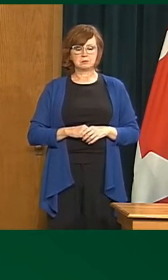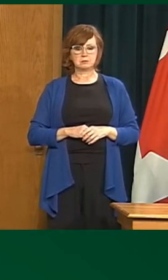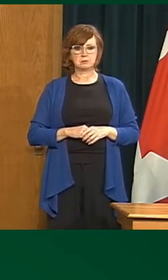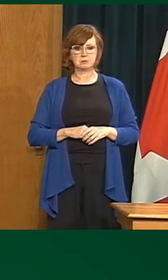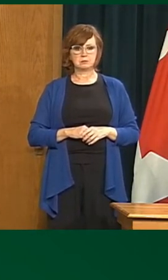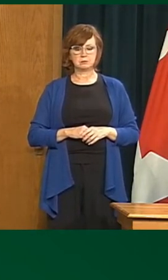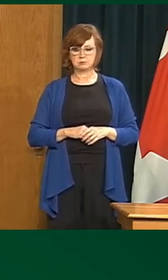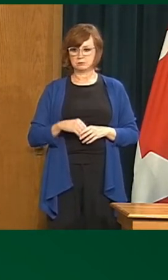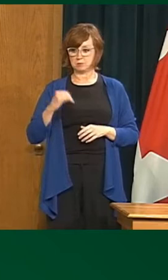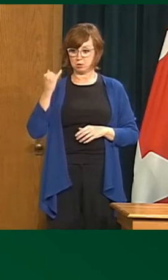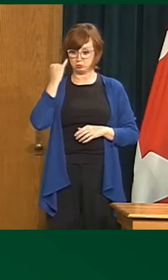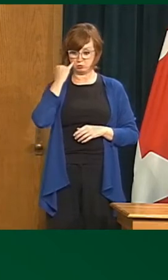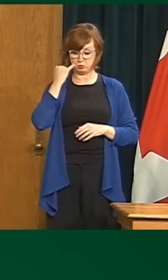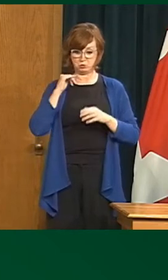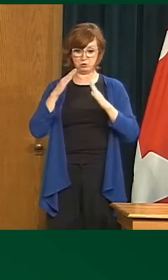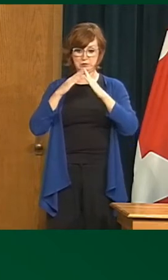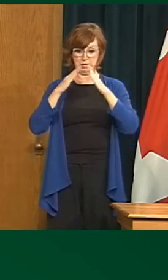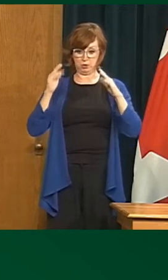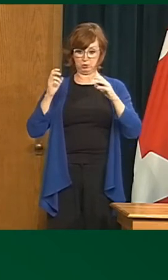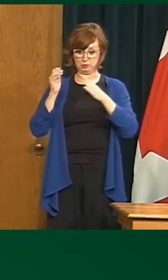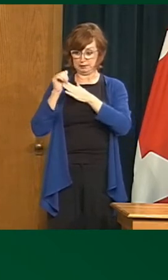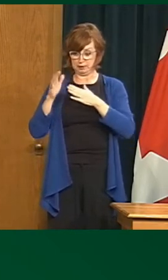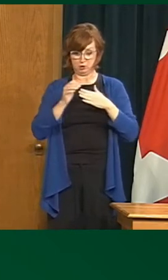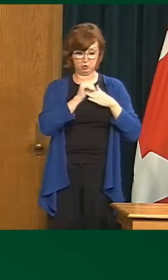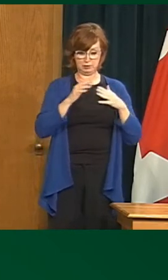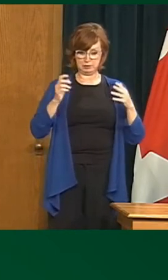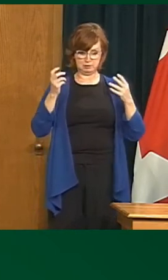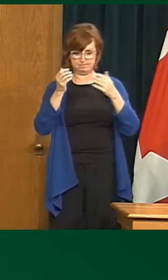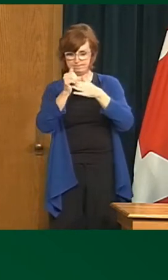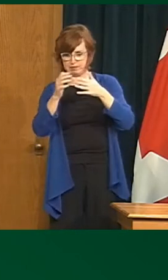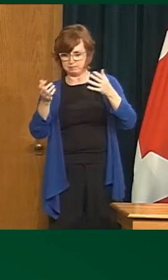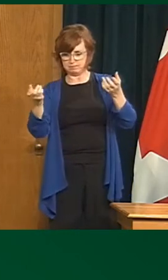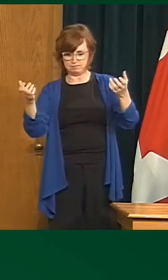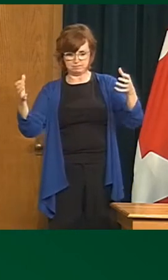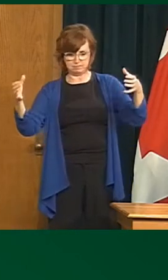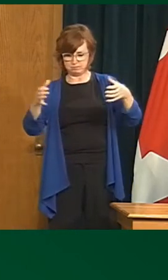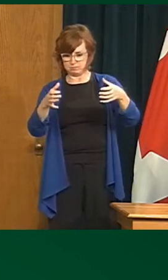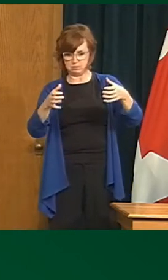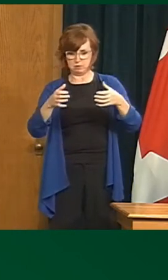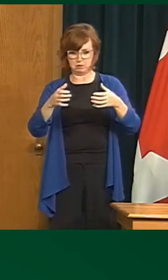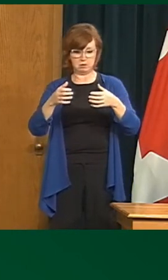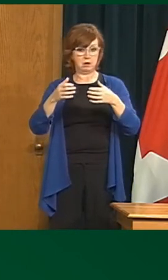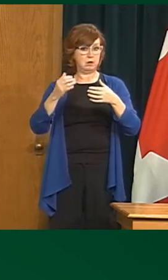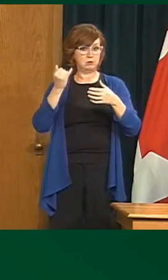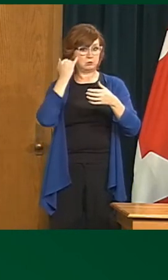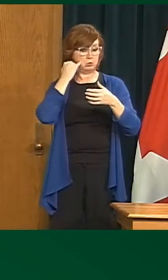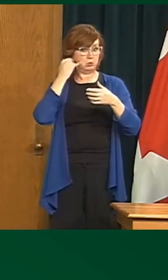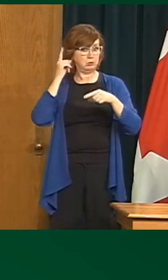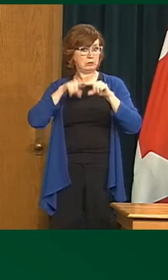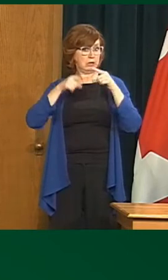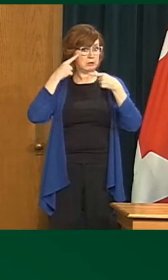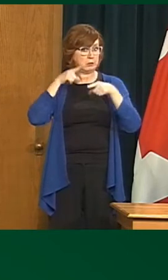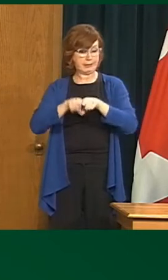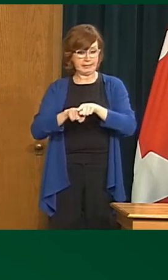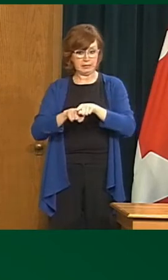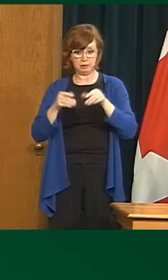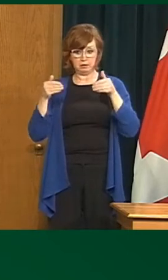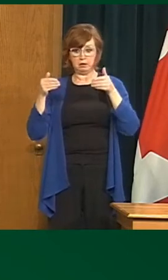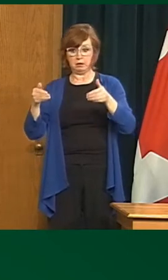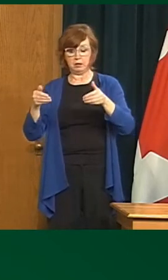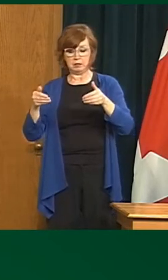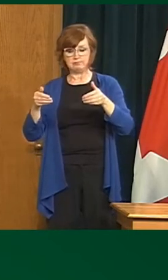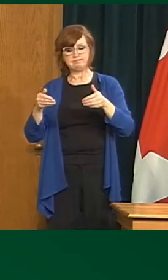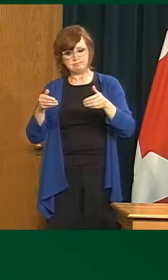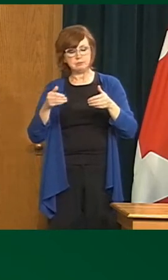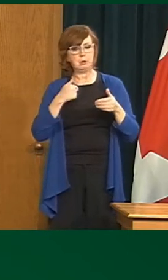if the House leaders are unable to come to an agreement, there is other opportunities and already has been opportunities for